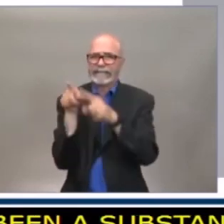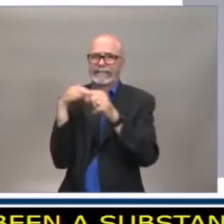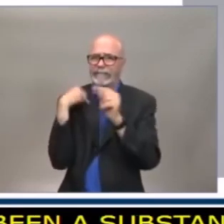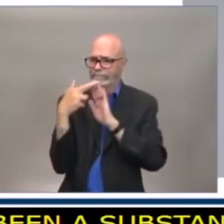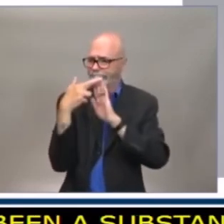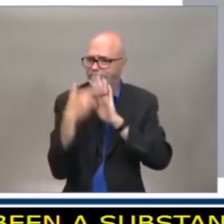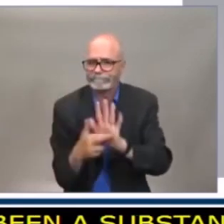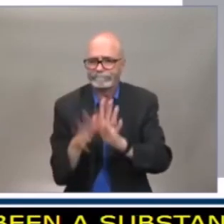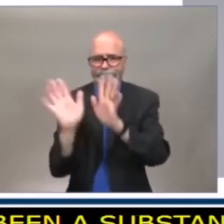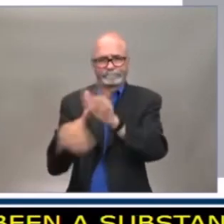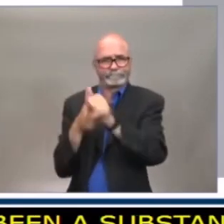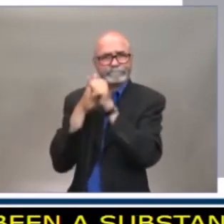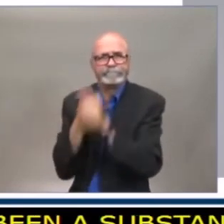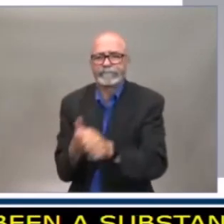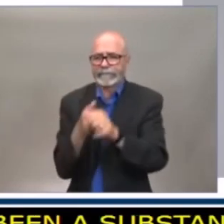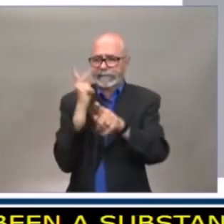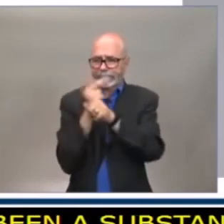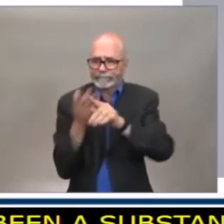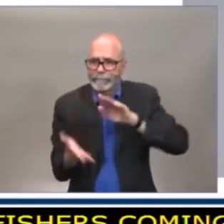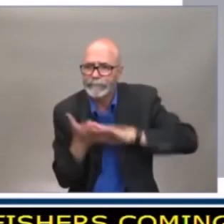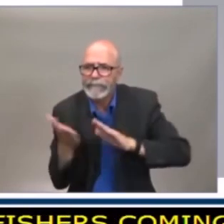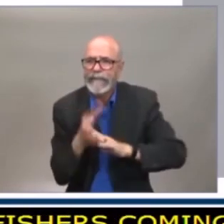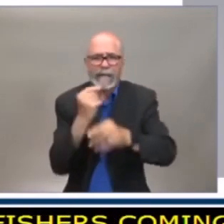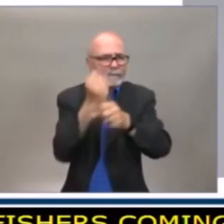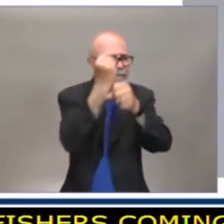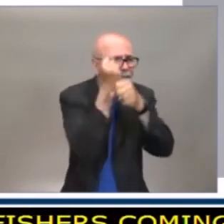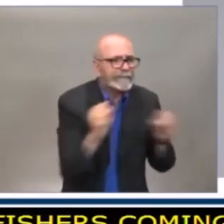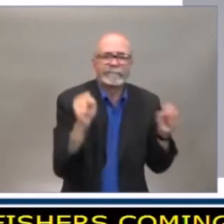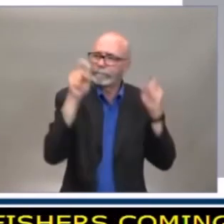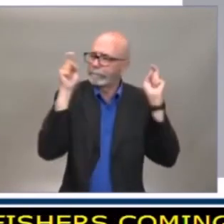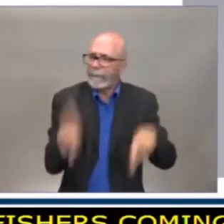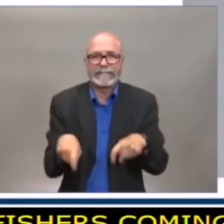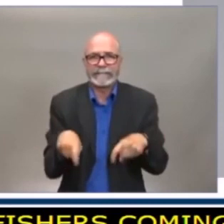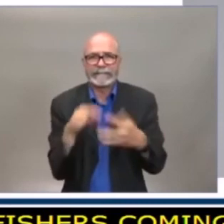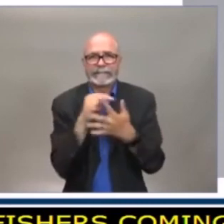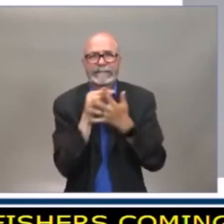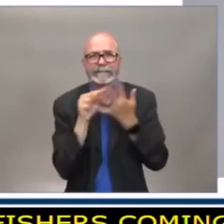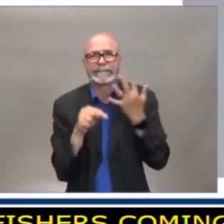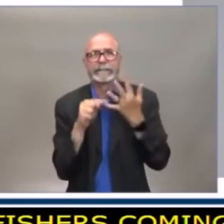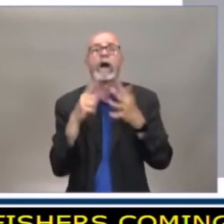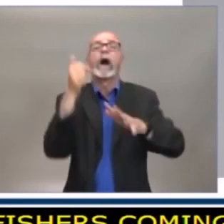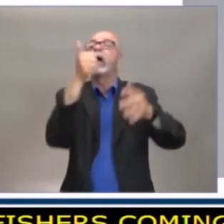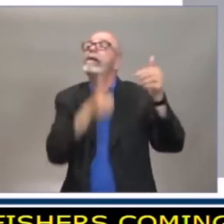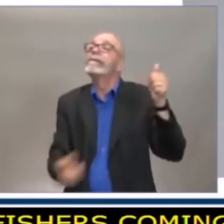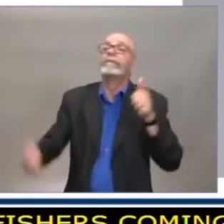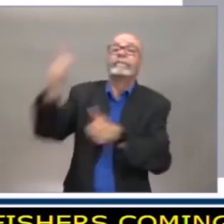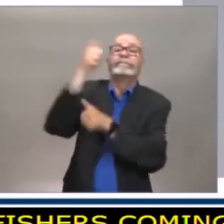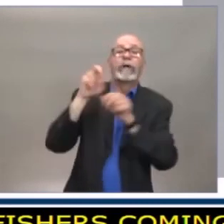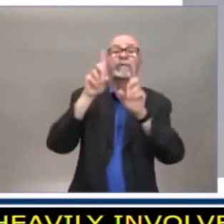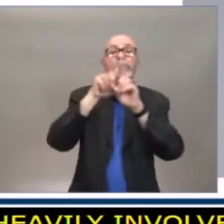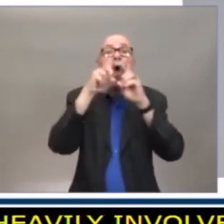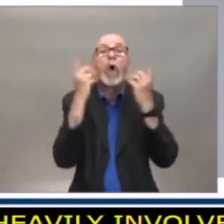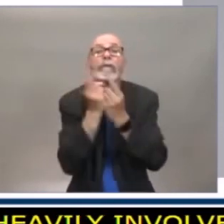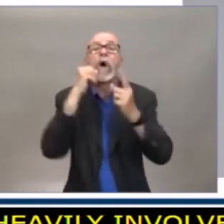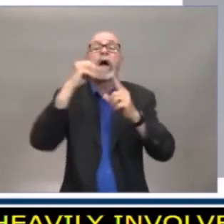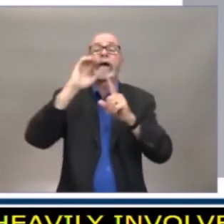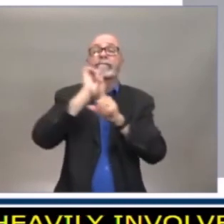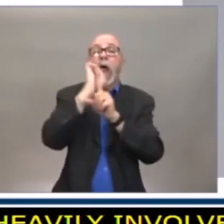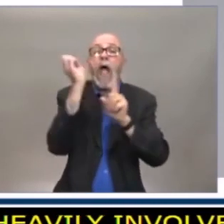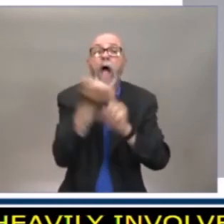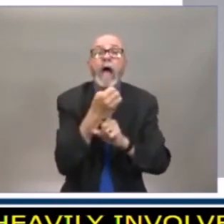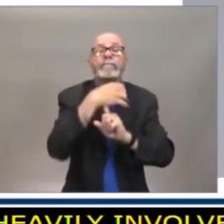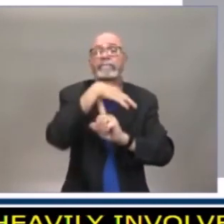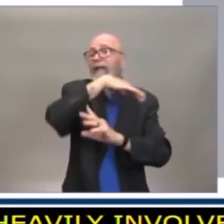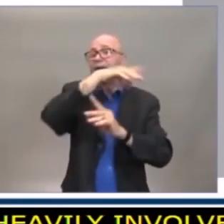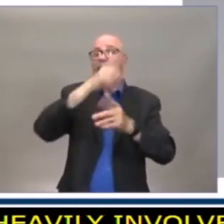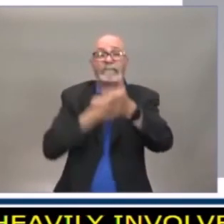safely, and the officials from both the Department of Environment and Fisheries working with